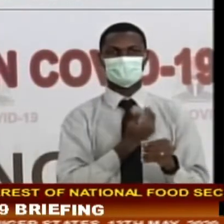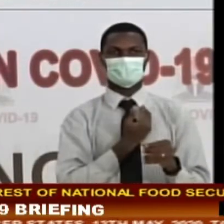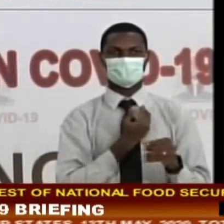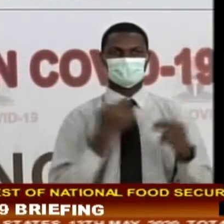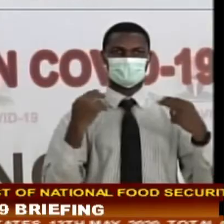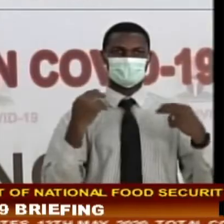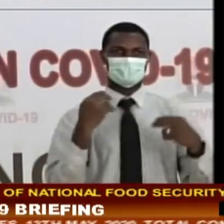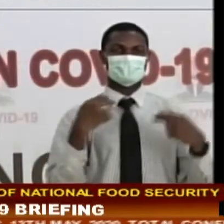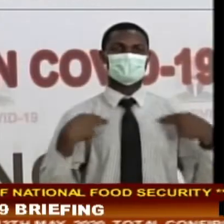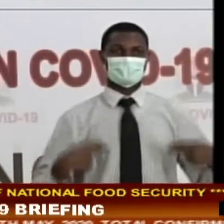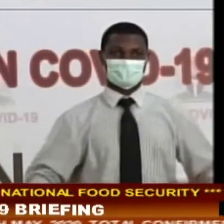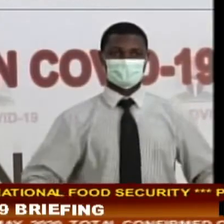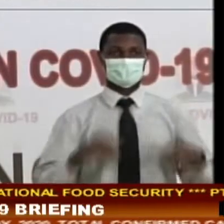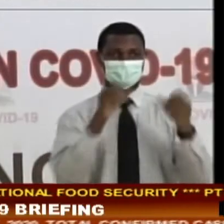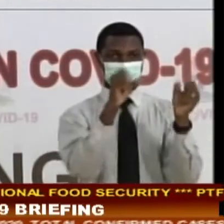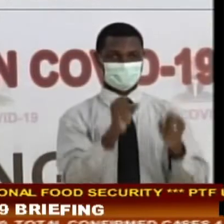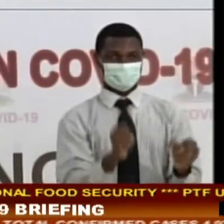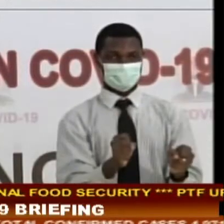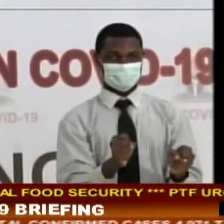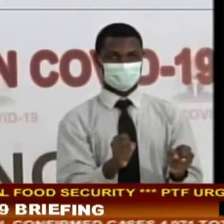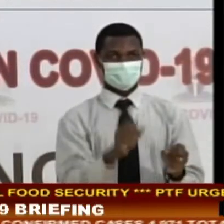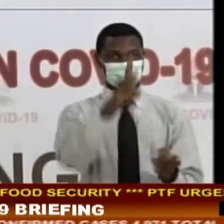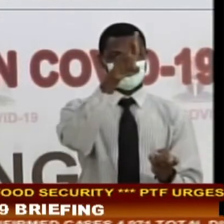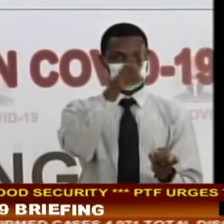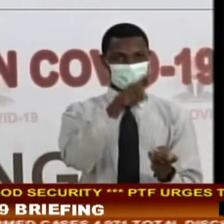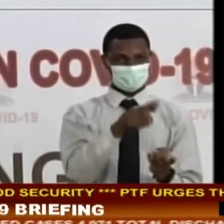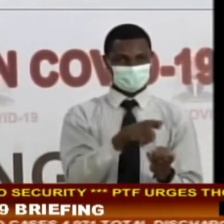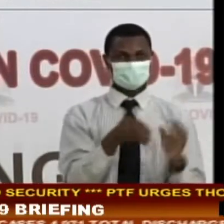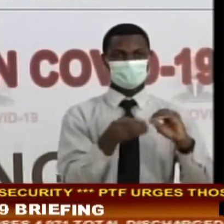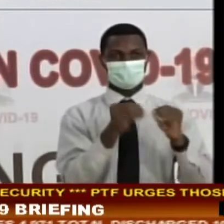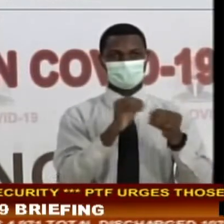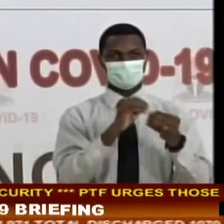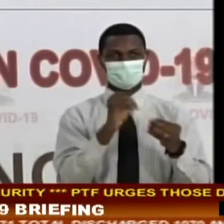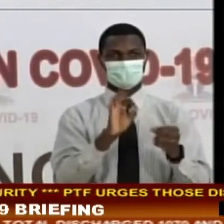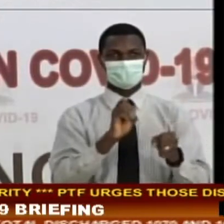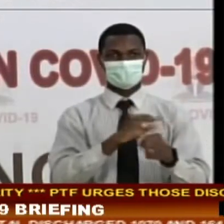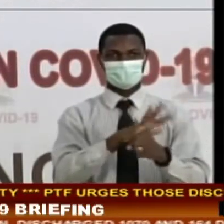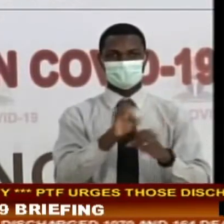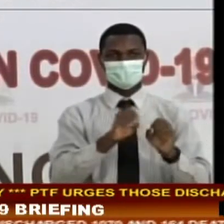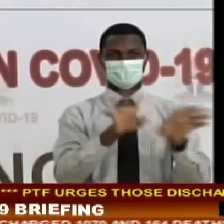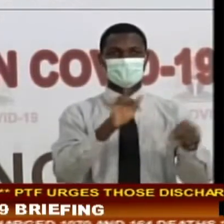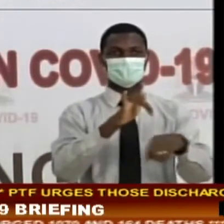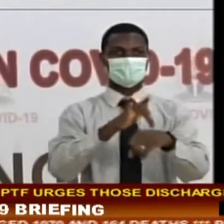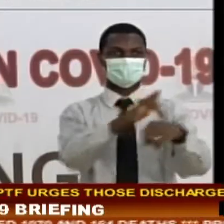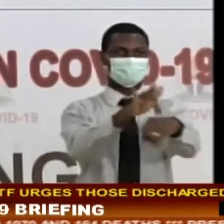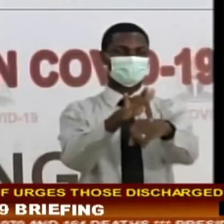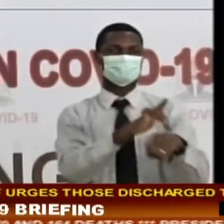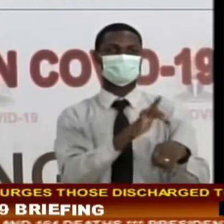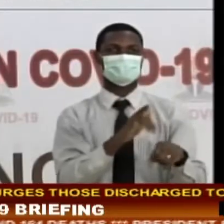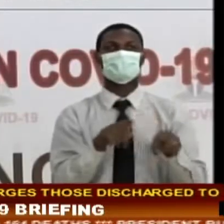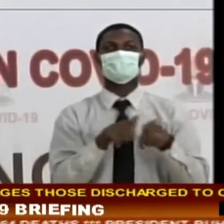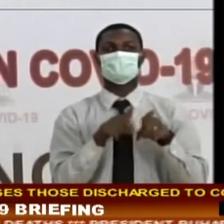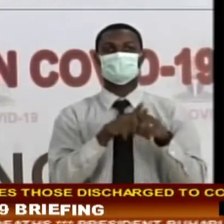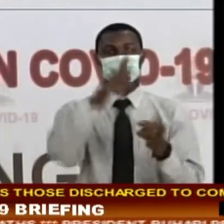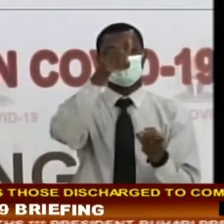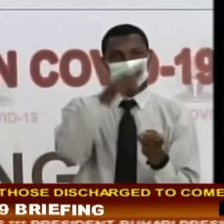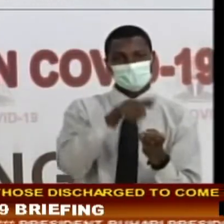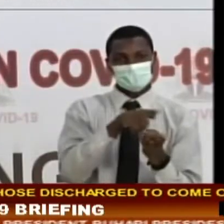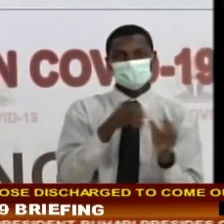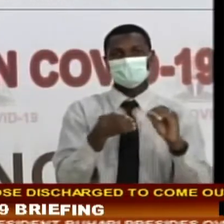reduce incidents of infection and also reduce instances